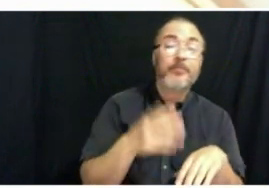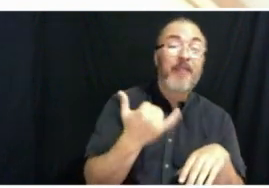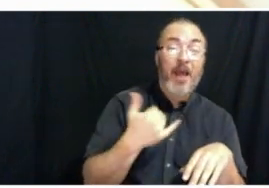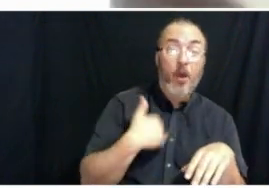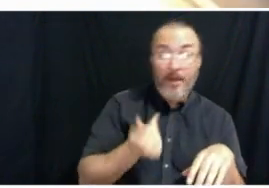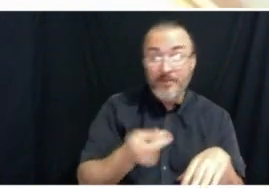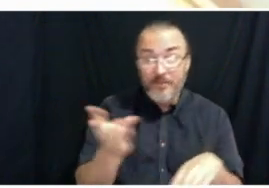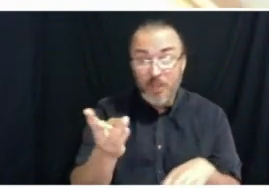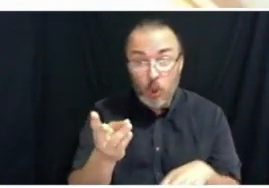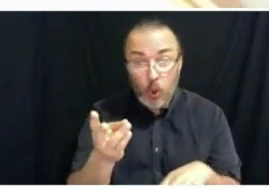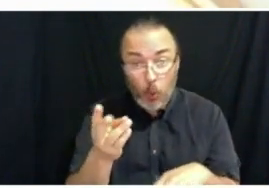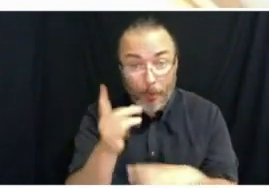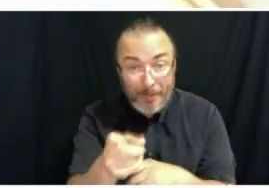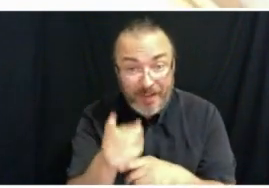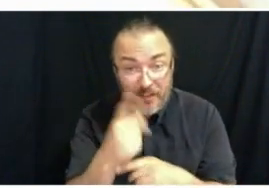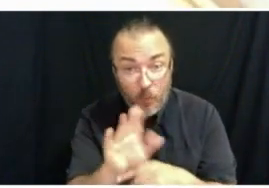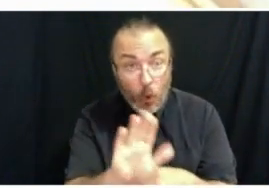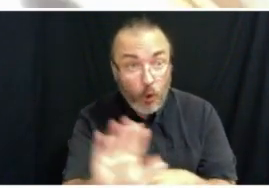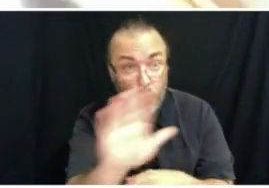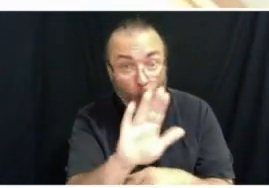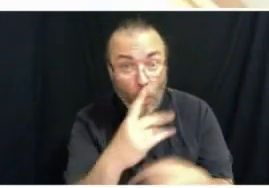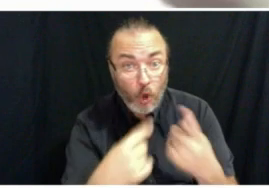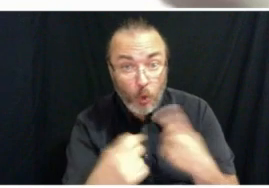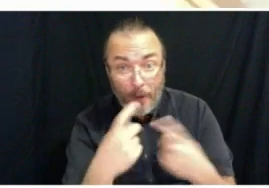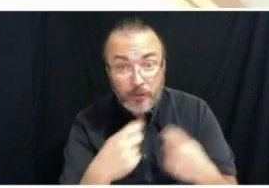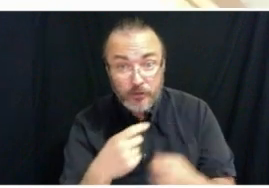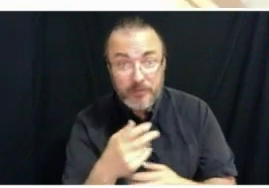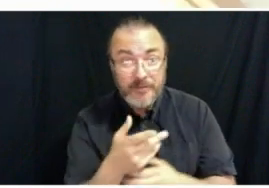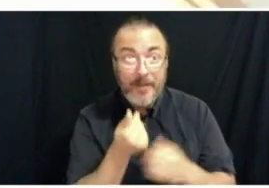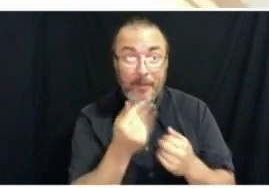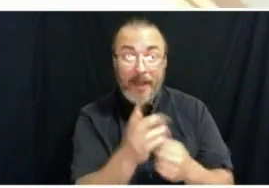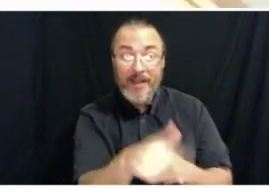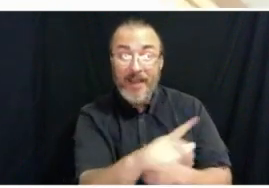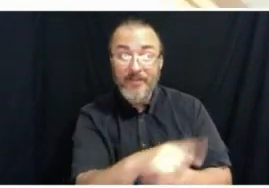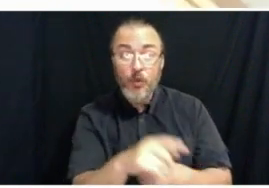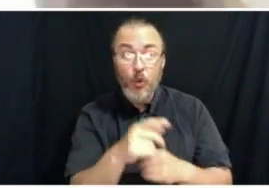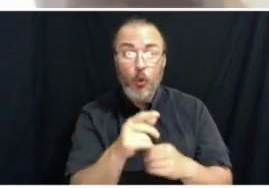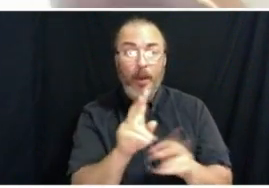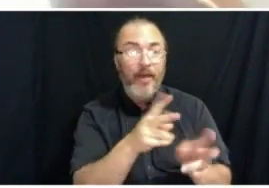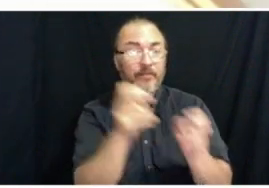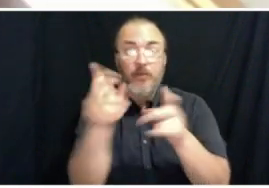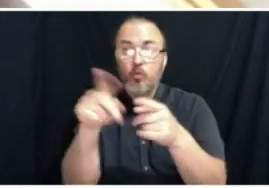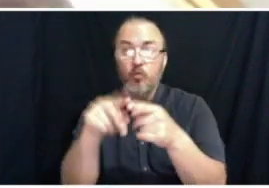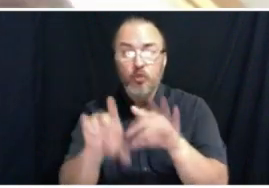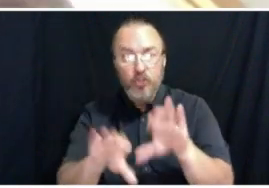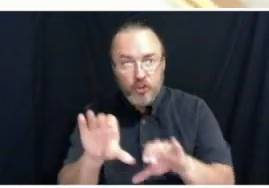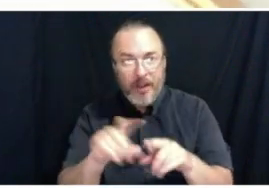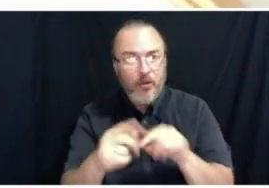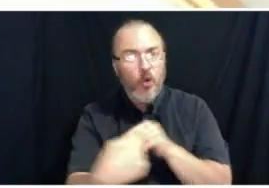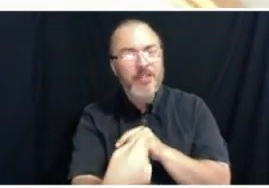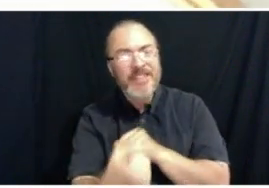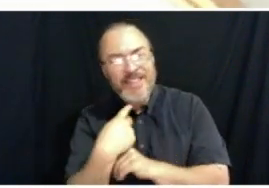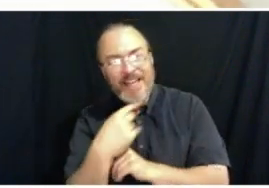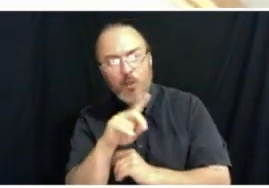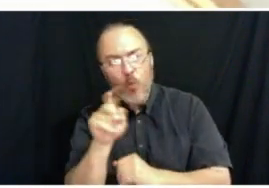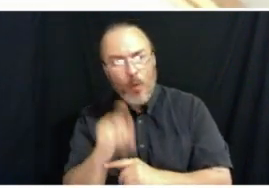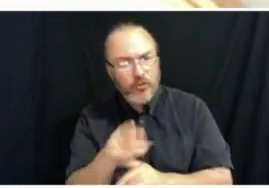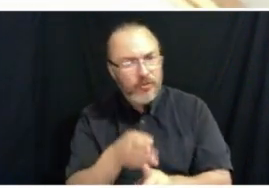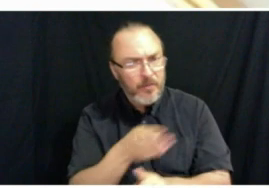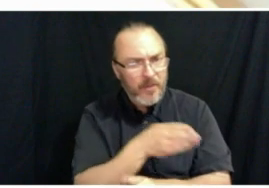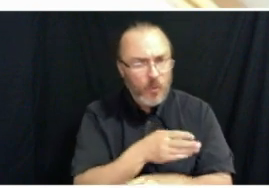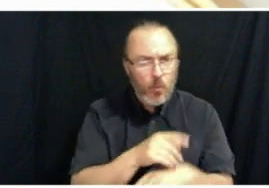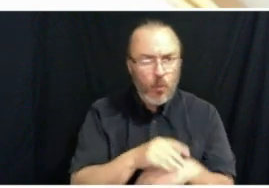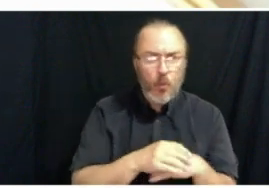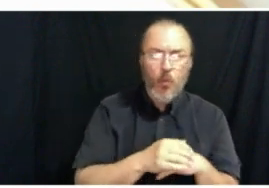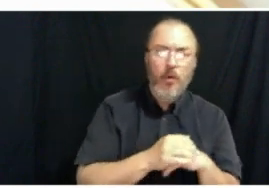your questions. A number of you have put questions either in the chat or submitted questions when you entered. And I'm gonna